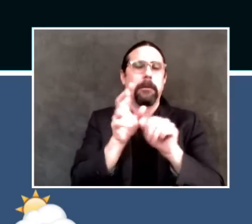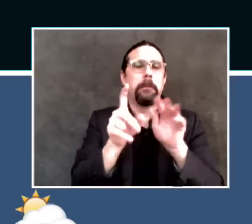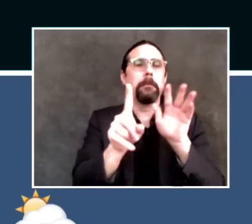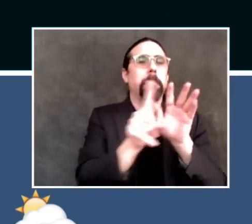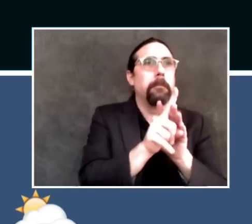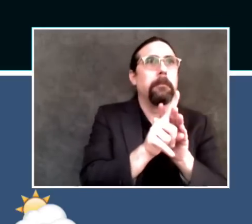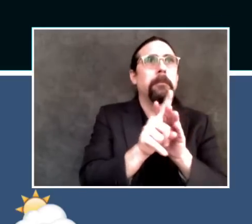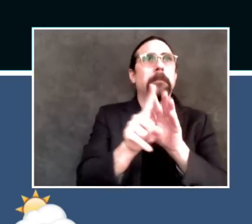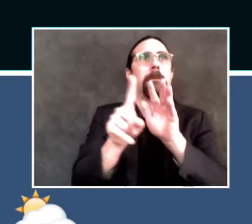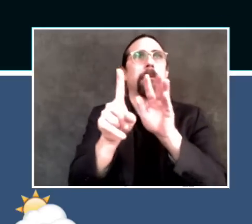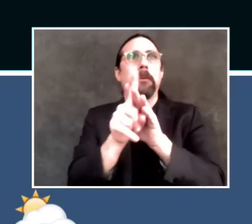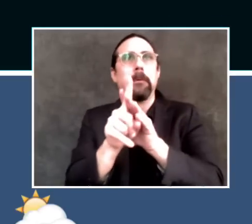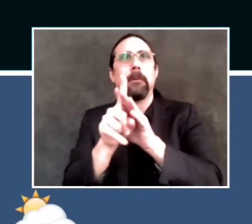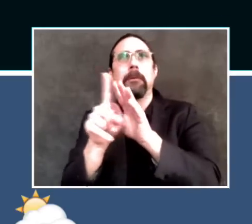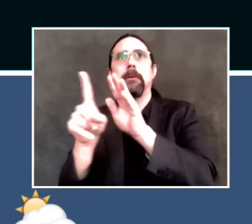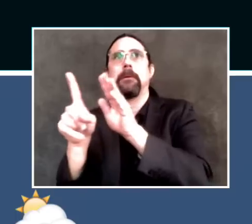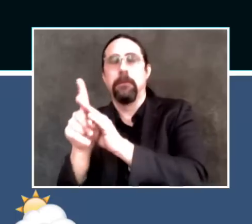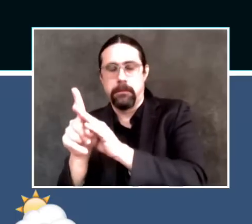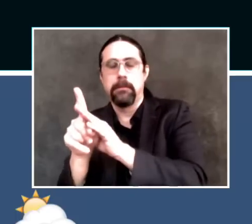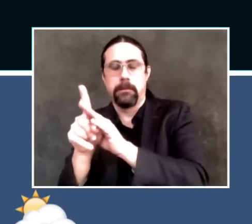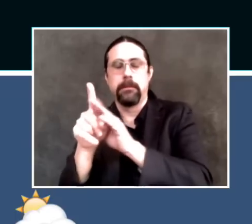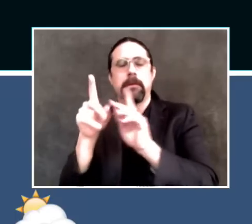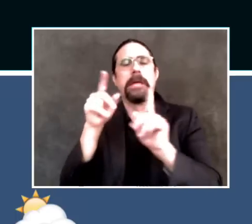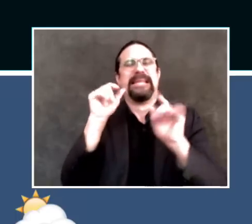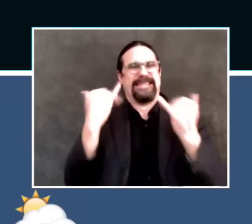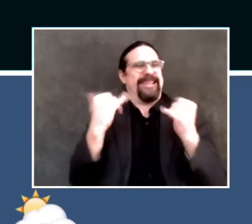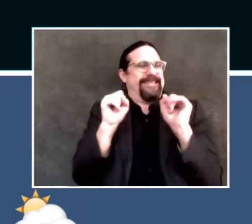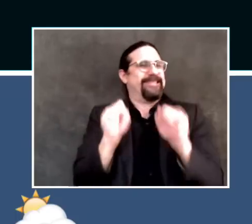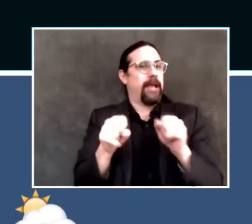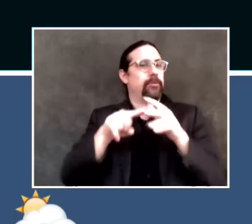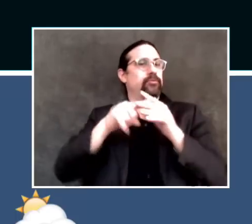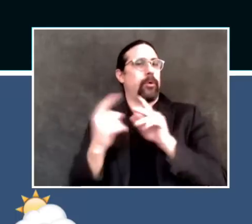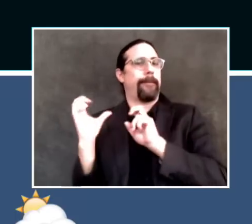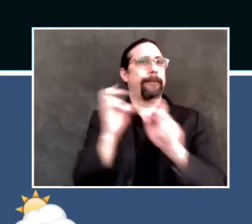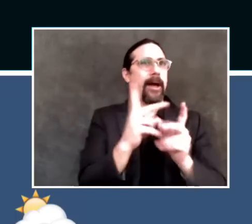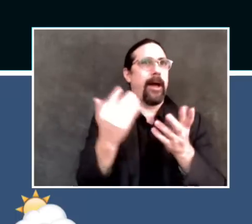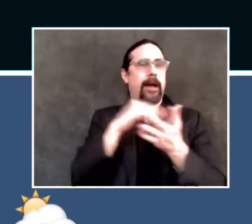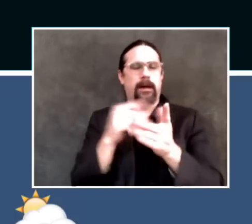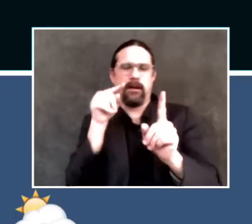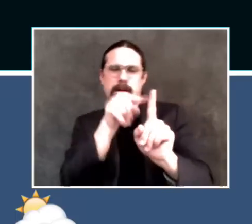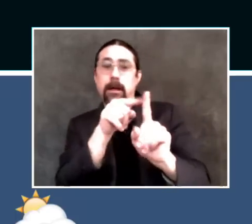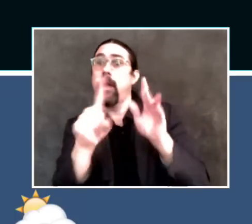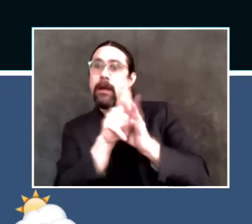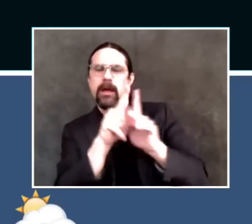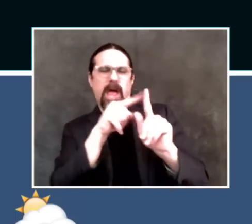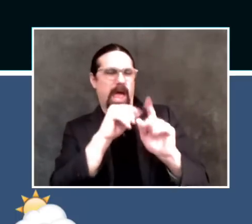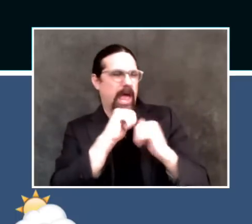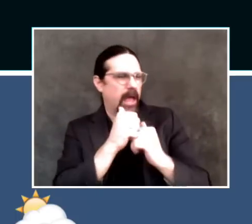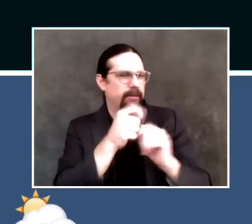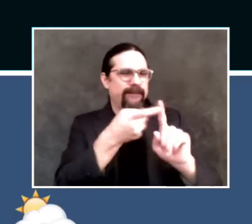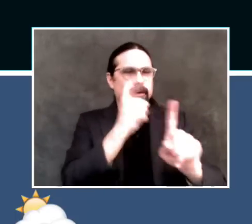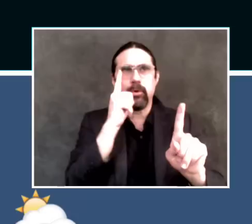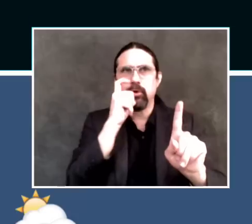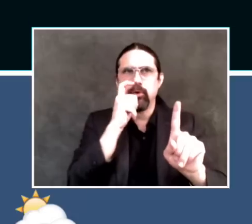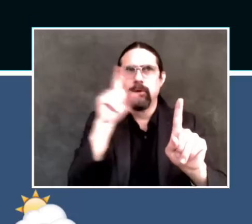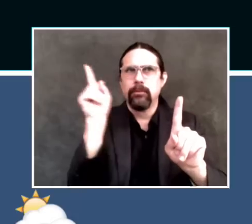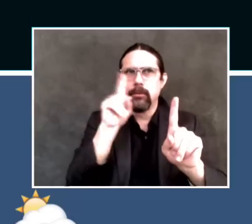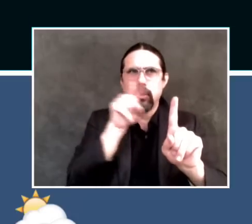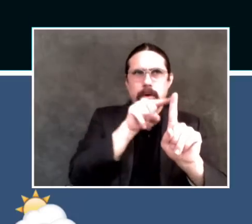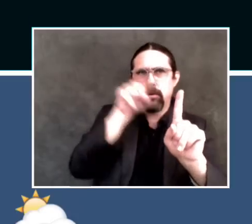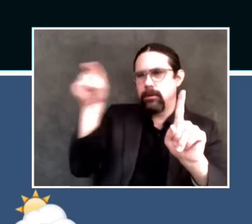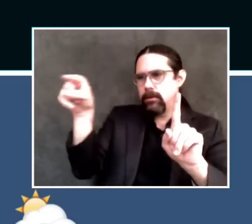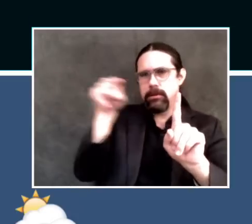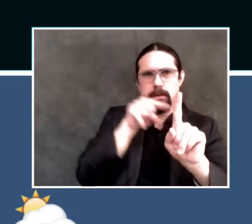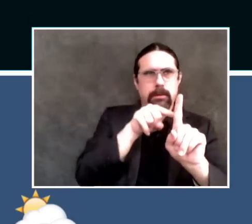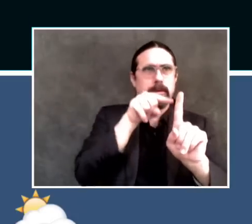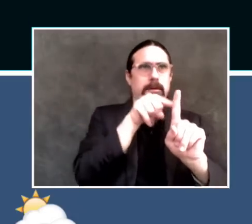came in contact with. We actually could go back in that direction, which would be a very good thing. So with low-level transmission, you're